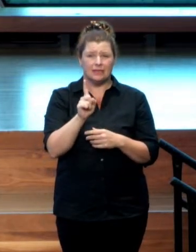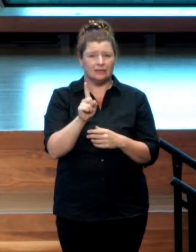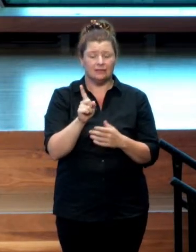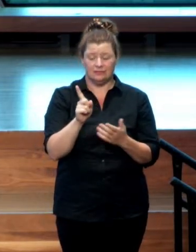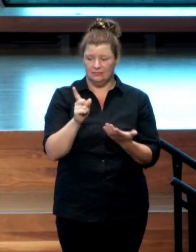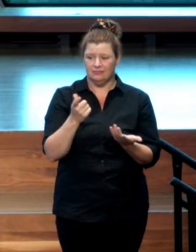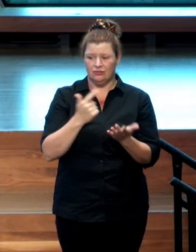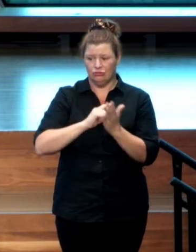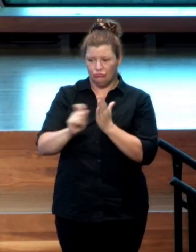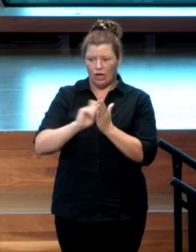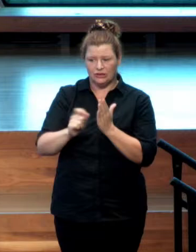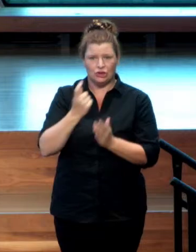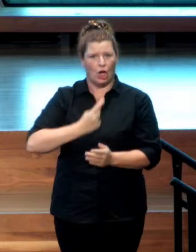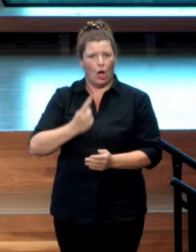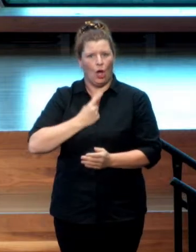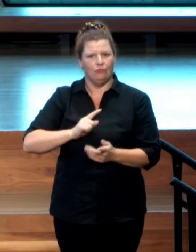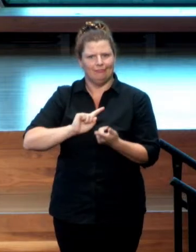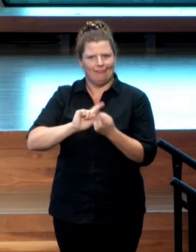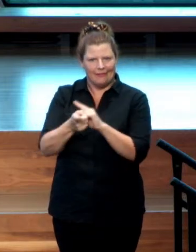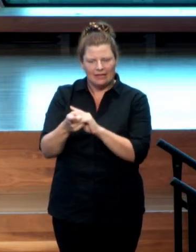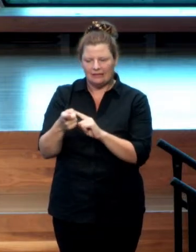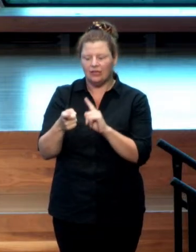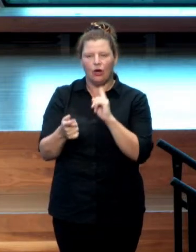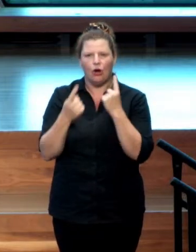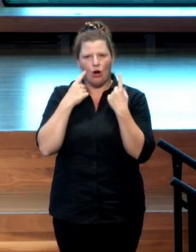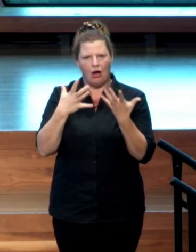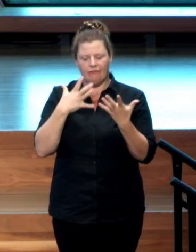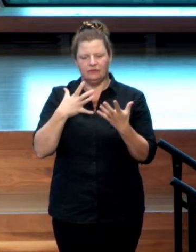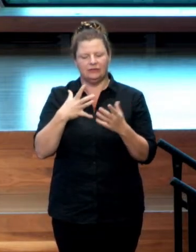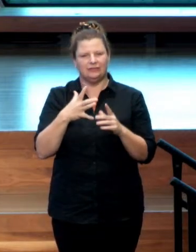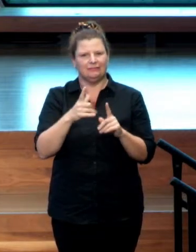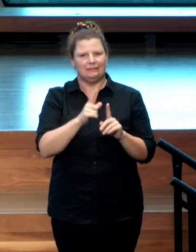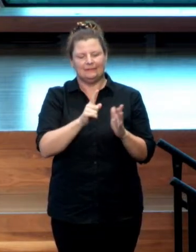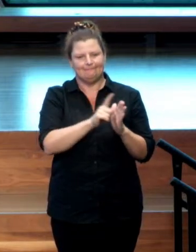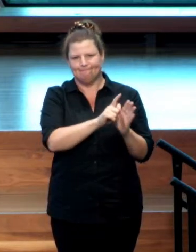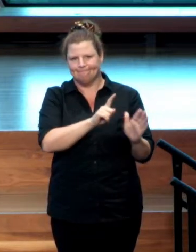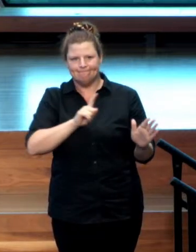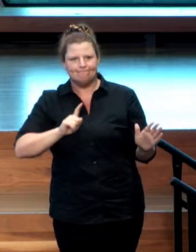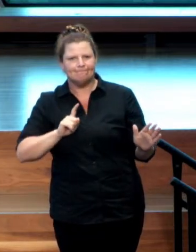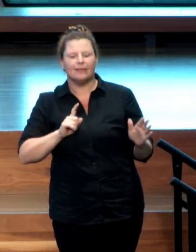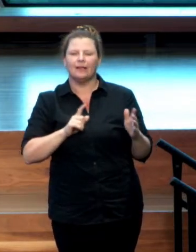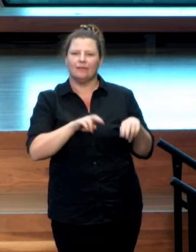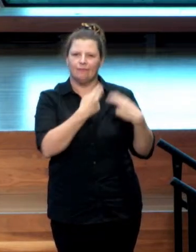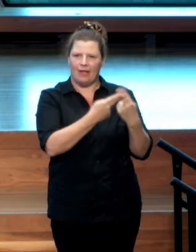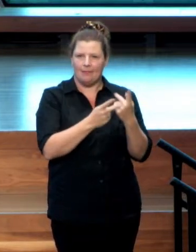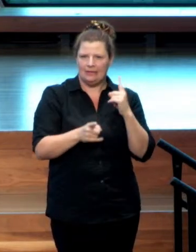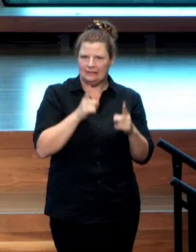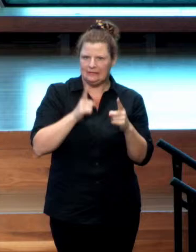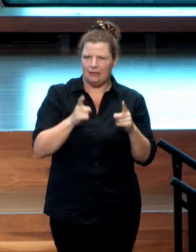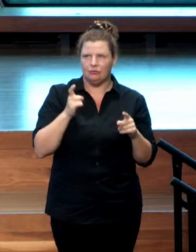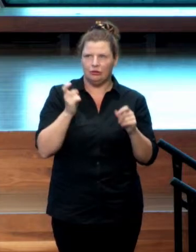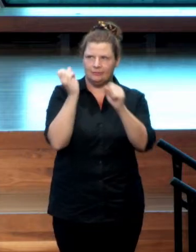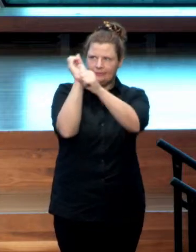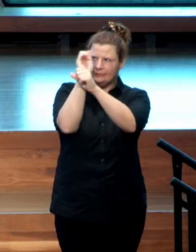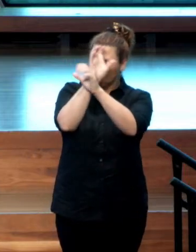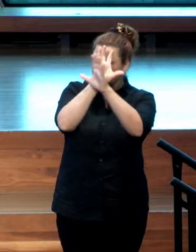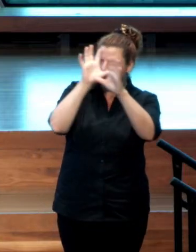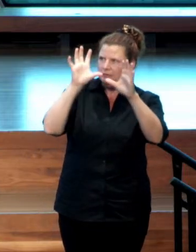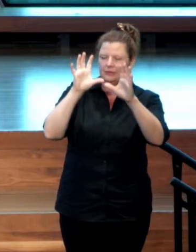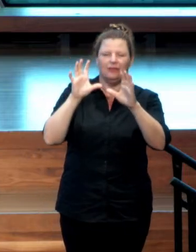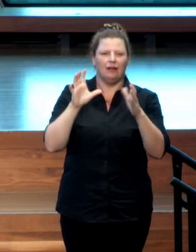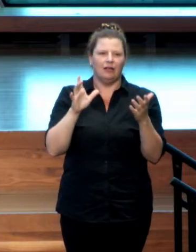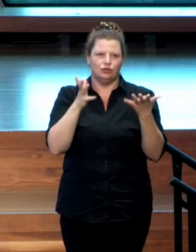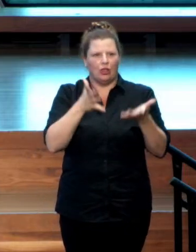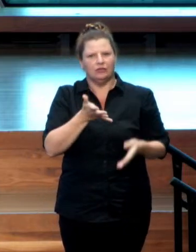lone thing, and often, you're taken away from your family, and even though you're there, sometimes you're not there, and it's a lot to put up